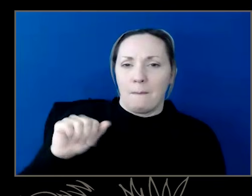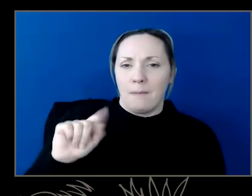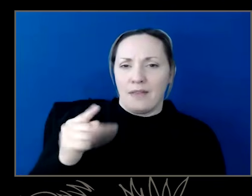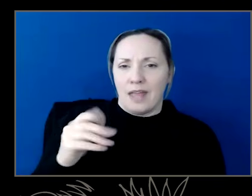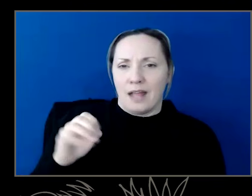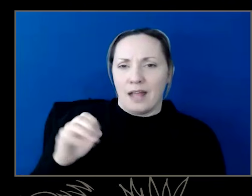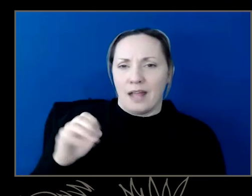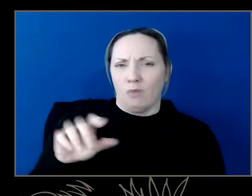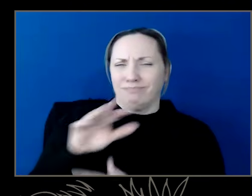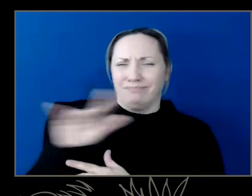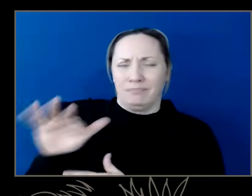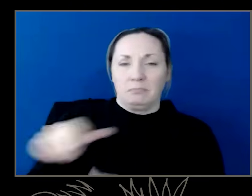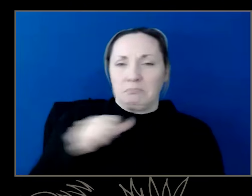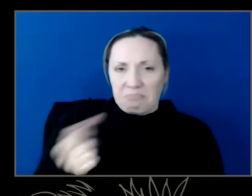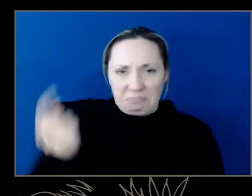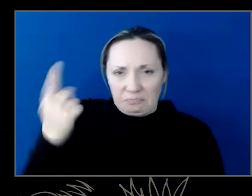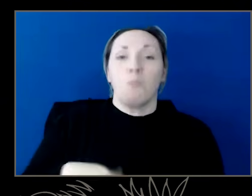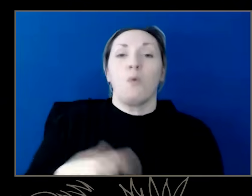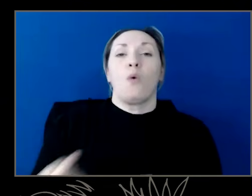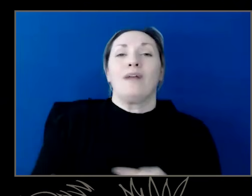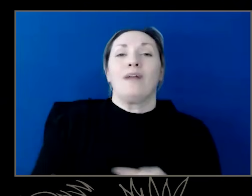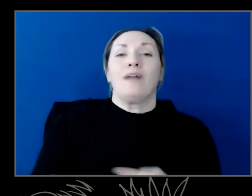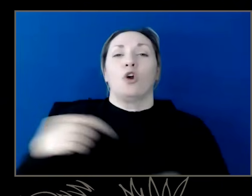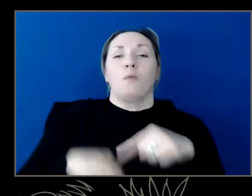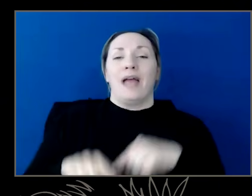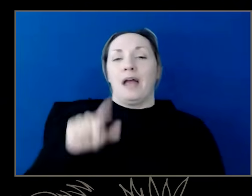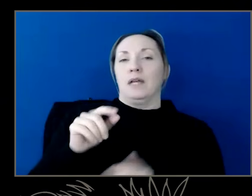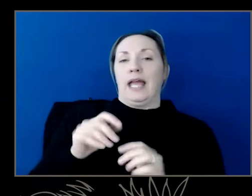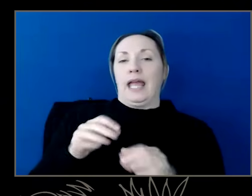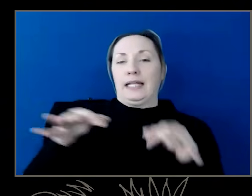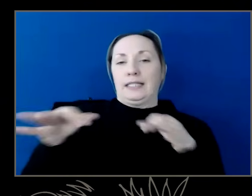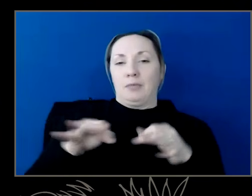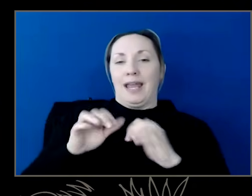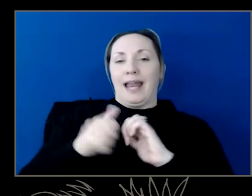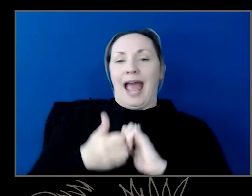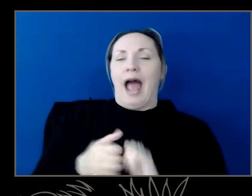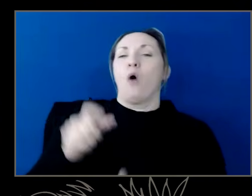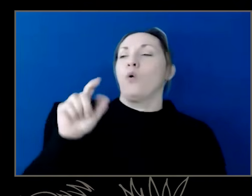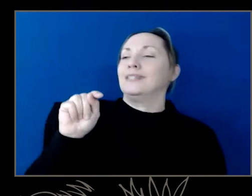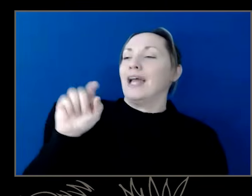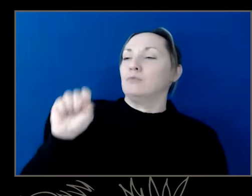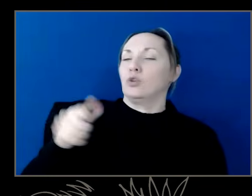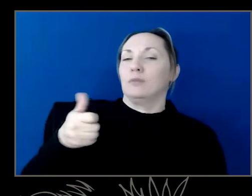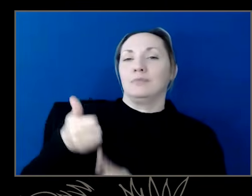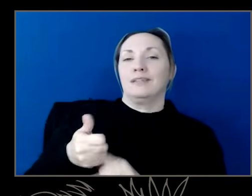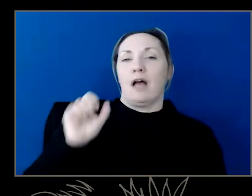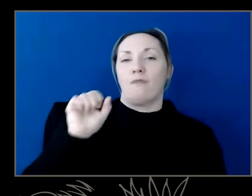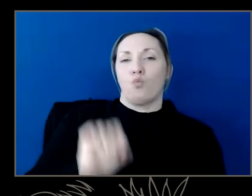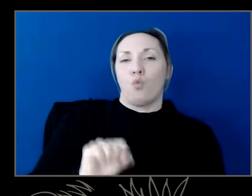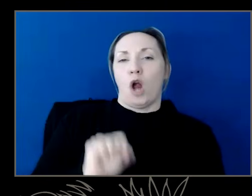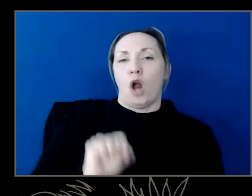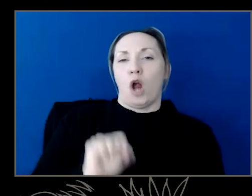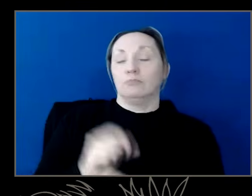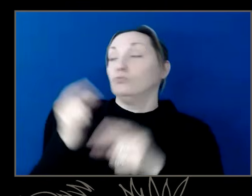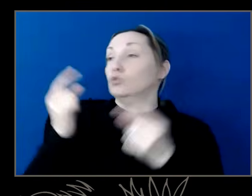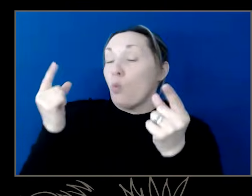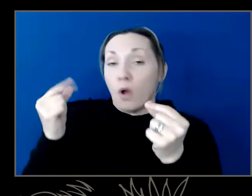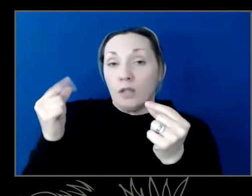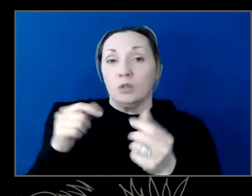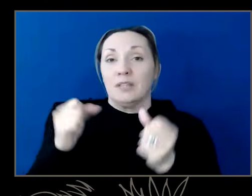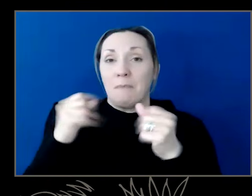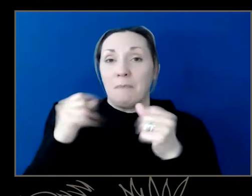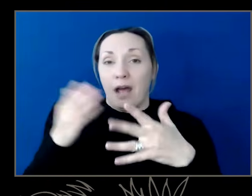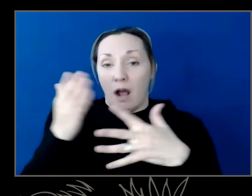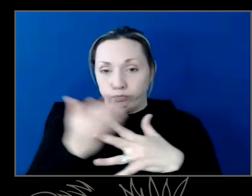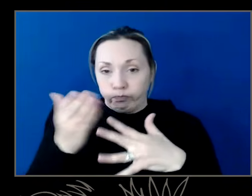understand how TypeScript itself works. So TypeScript itself takes a bunch of different files, whether these are relative